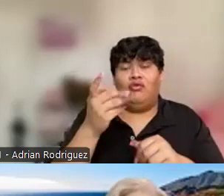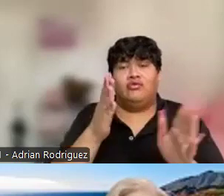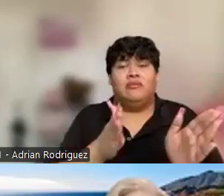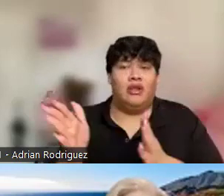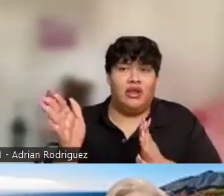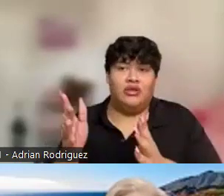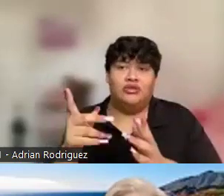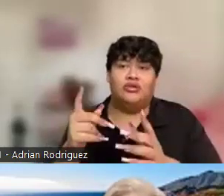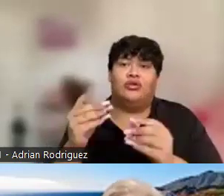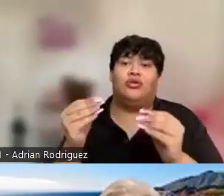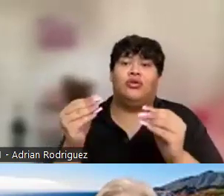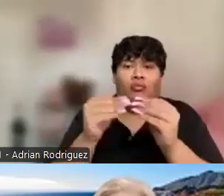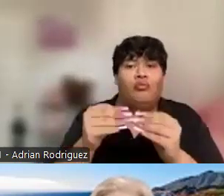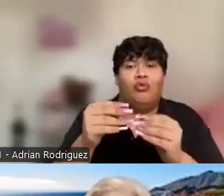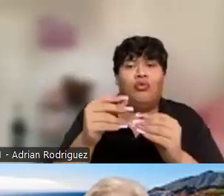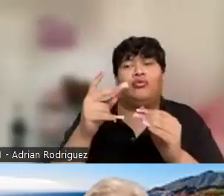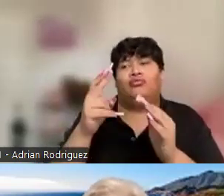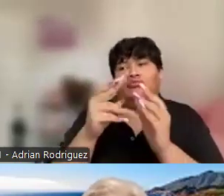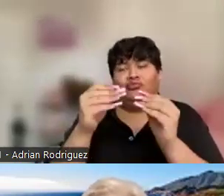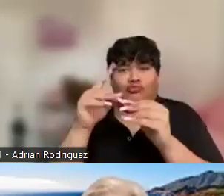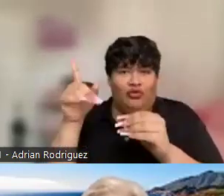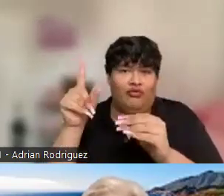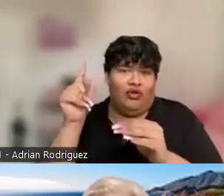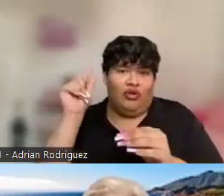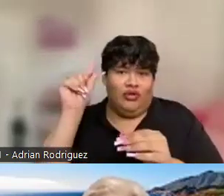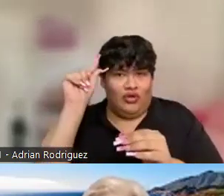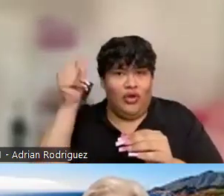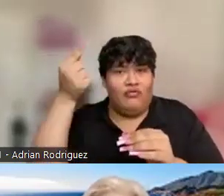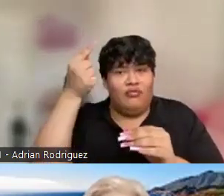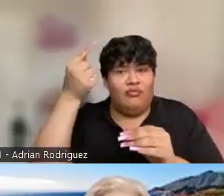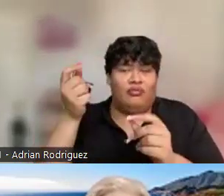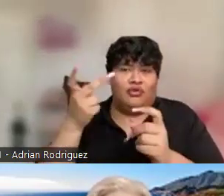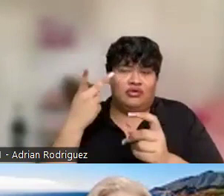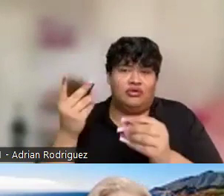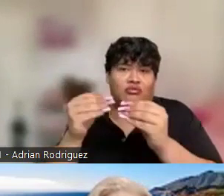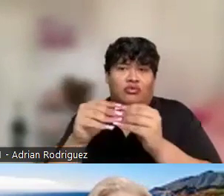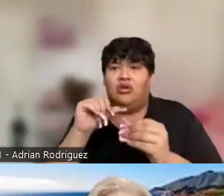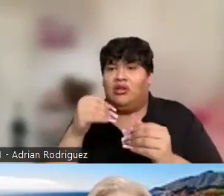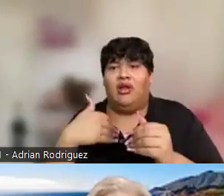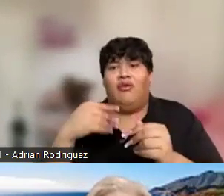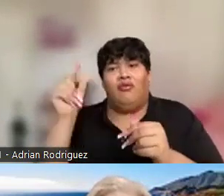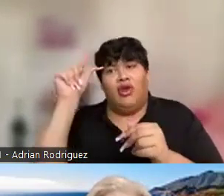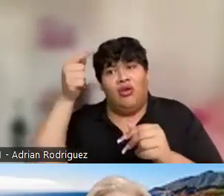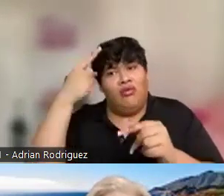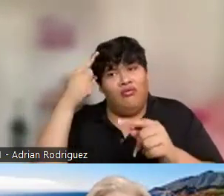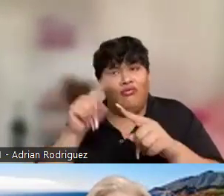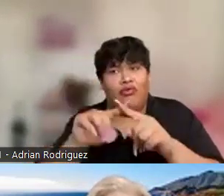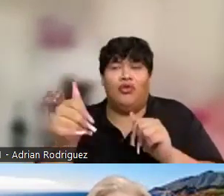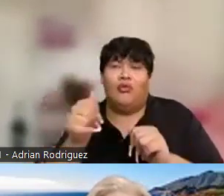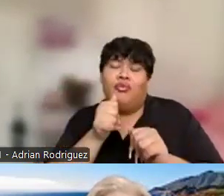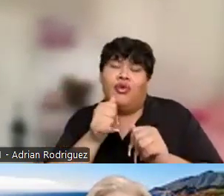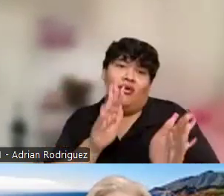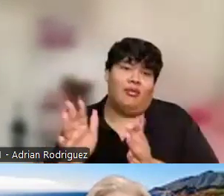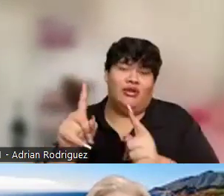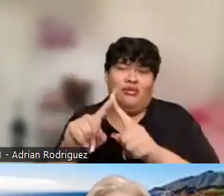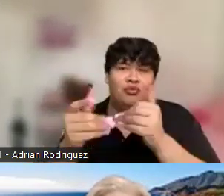are typically regulated by the federal government, and the federal government doesn't have a similar regulation for their private plans. So in